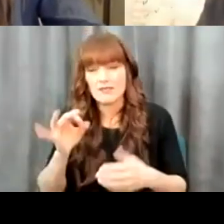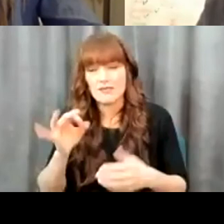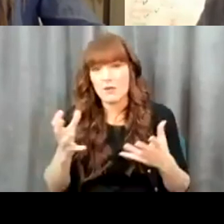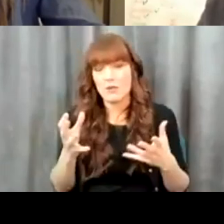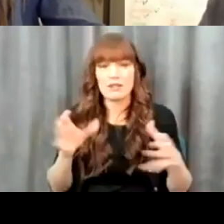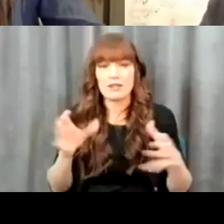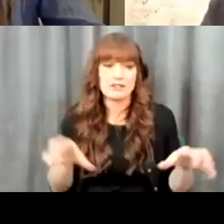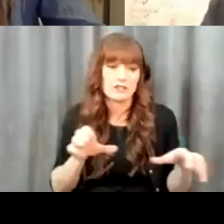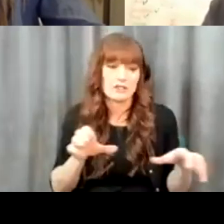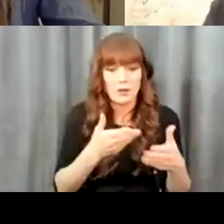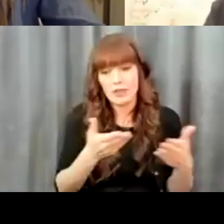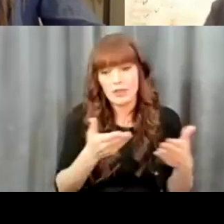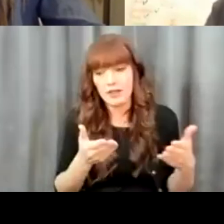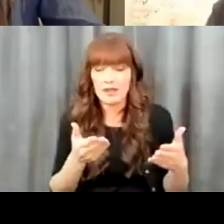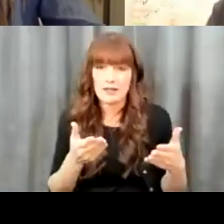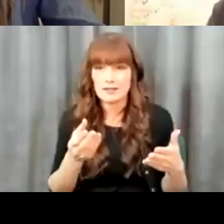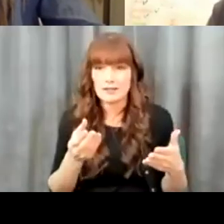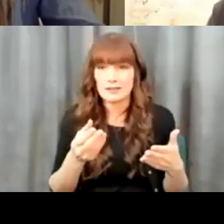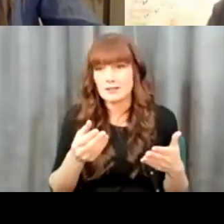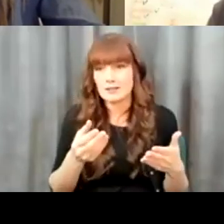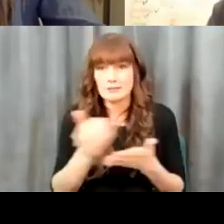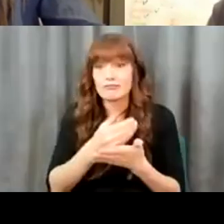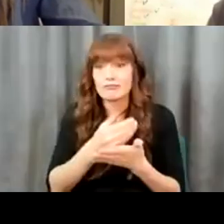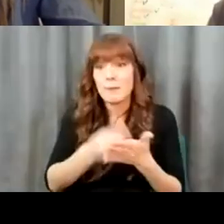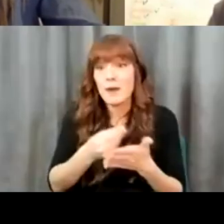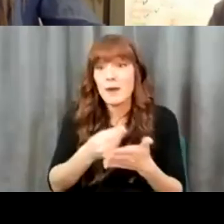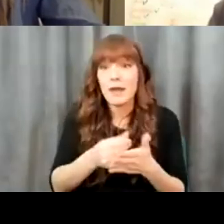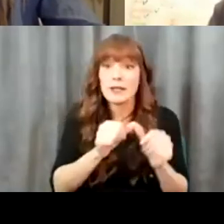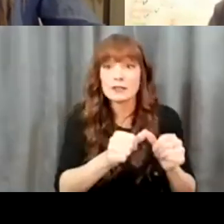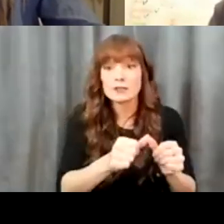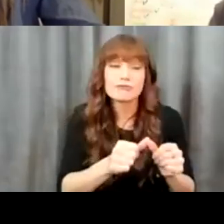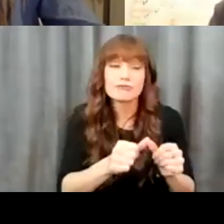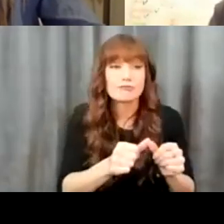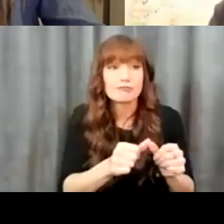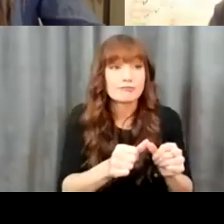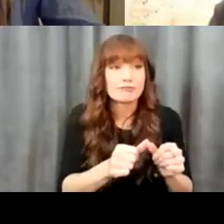if I wanted to just do a thing that would make me money, I could have kept the job I had. So